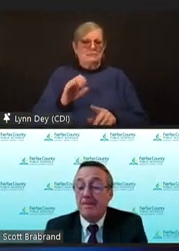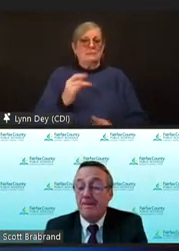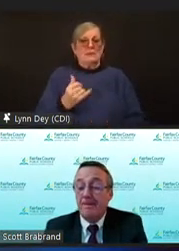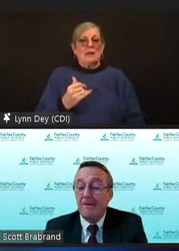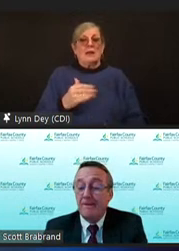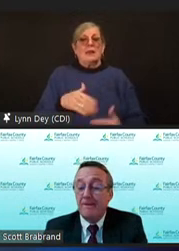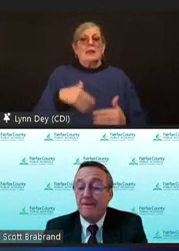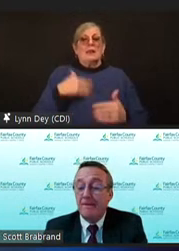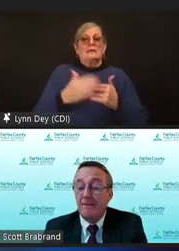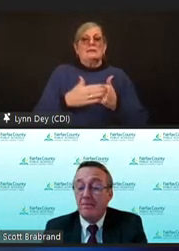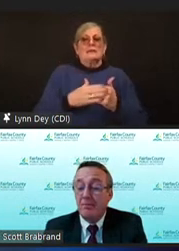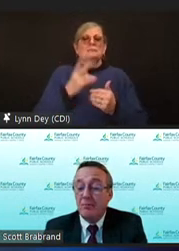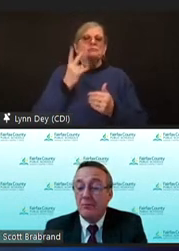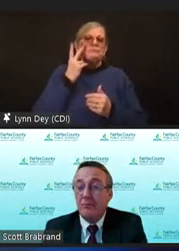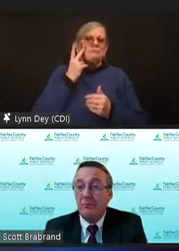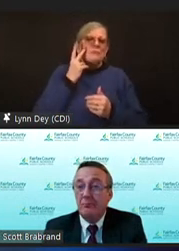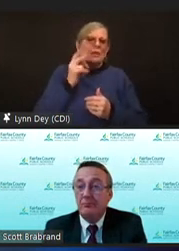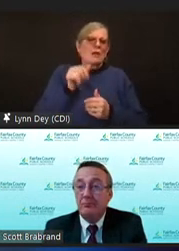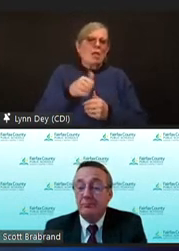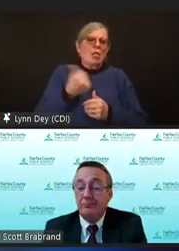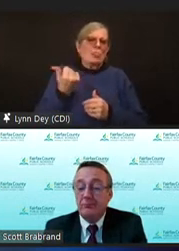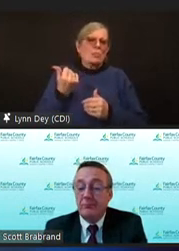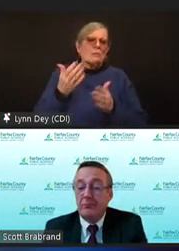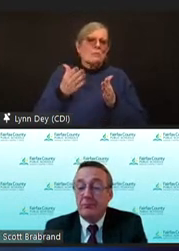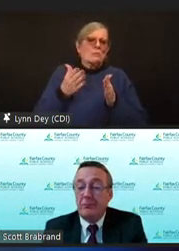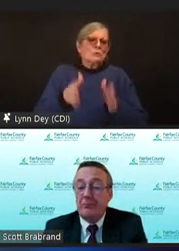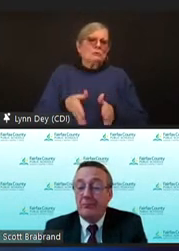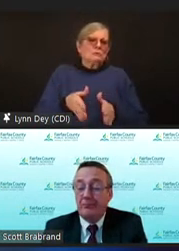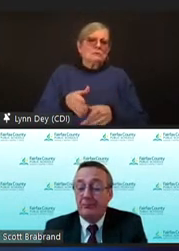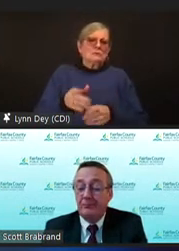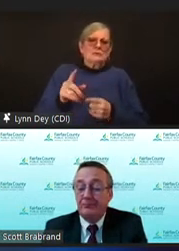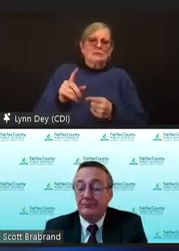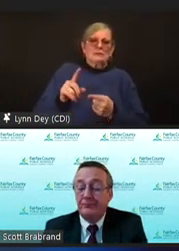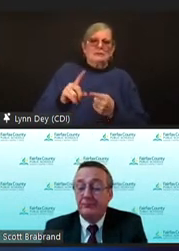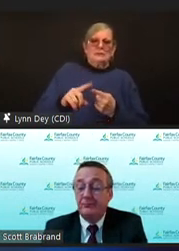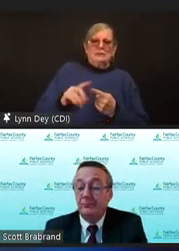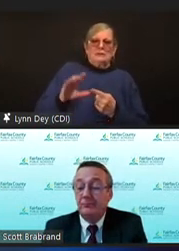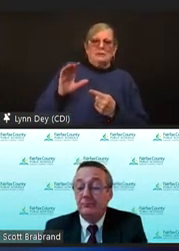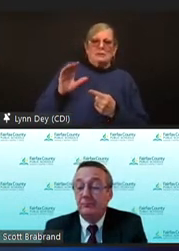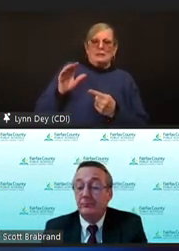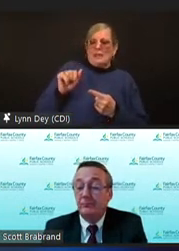go with Carrie O'Leary?